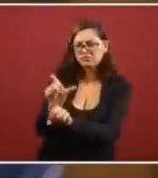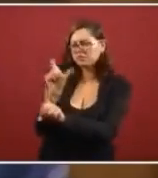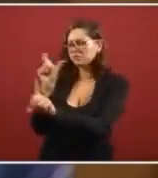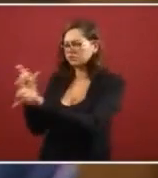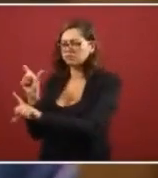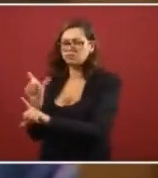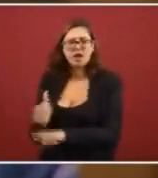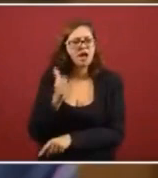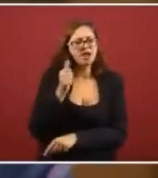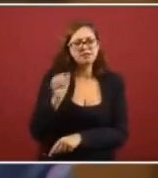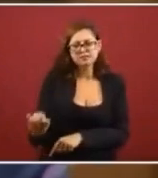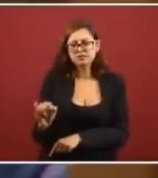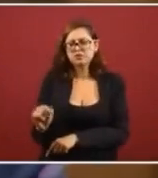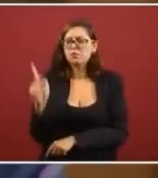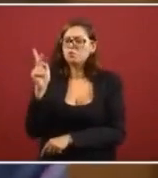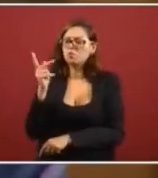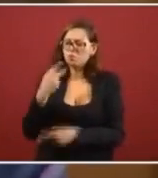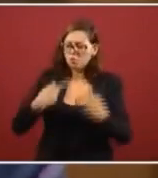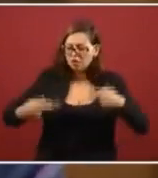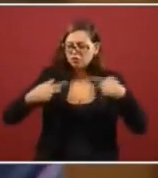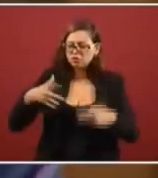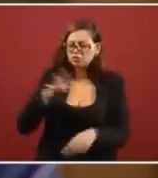that's what they are